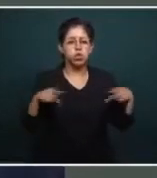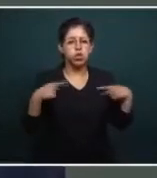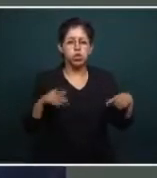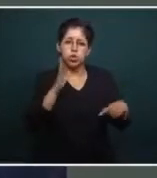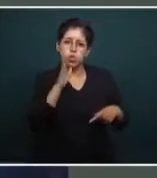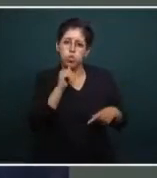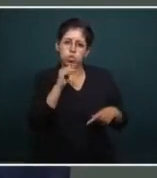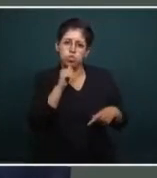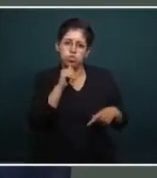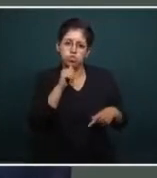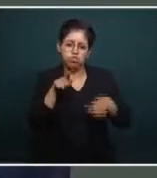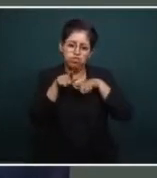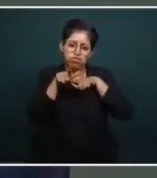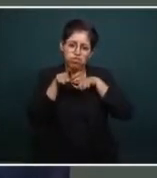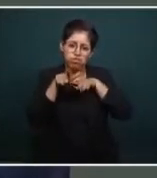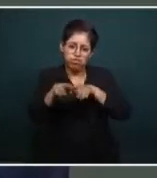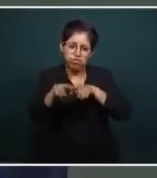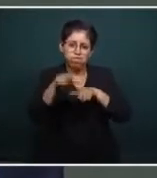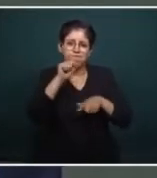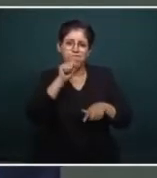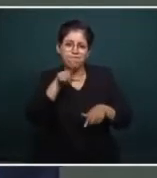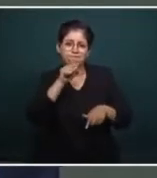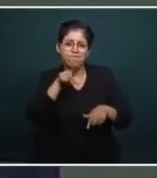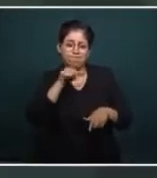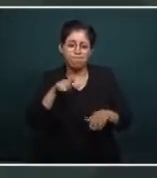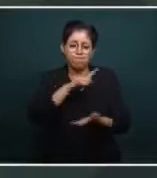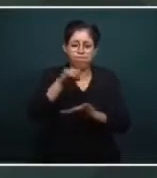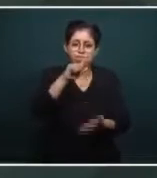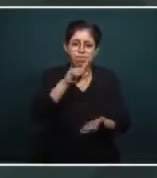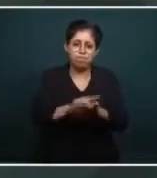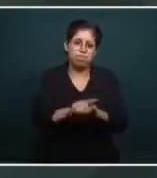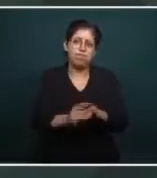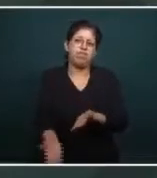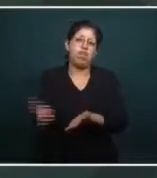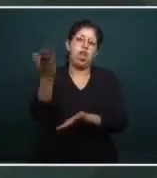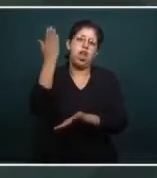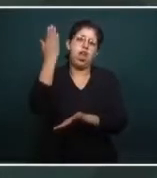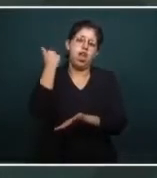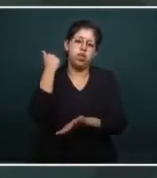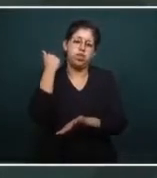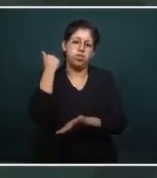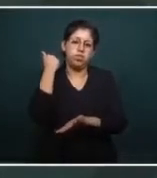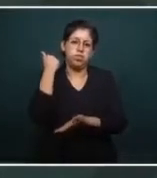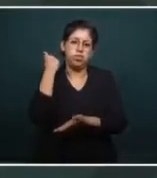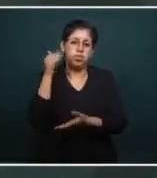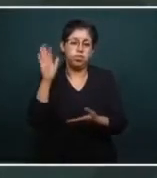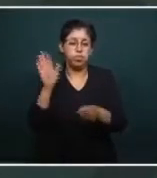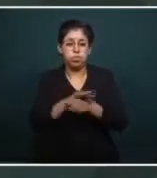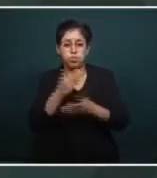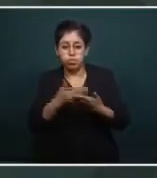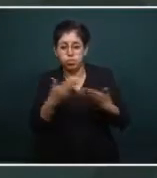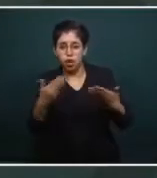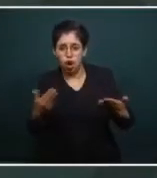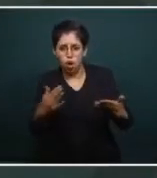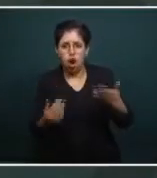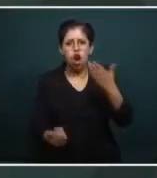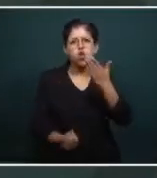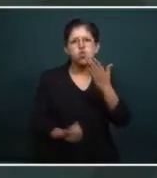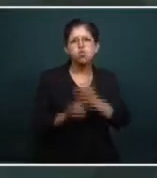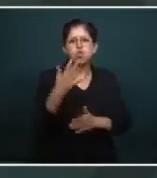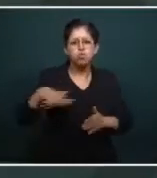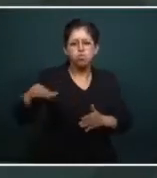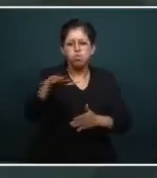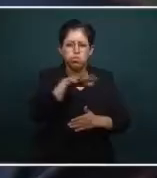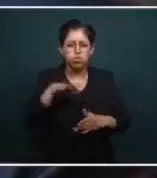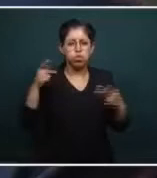maintain Con las mismas with the leyes, same siempre, laws of always when son otras las realidades. the